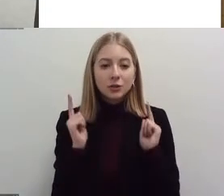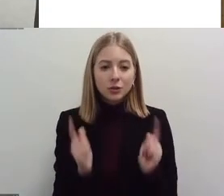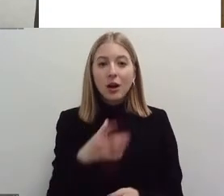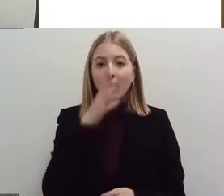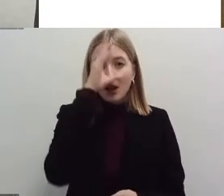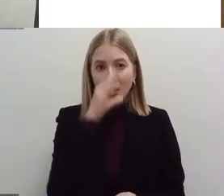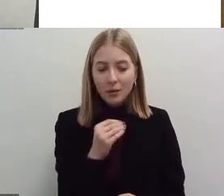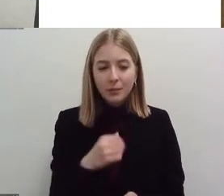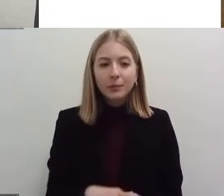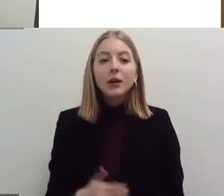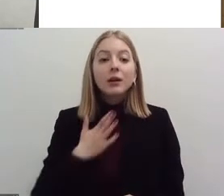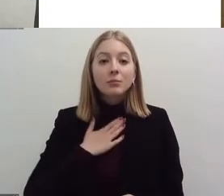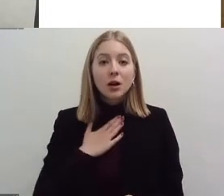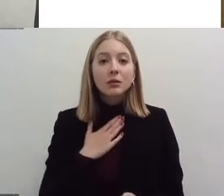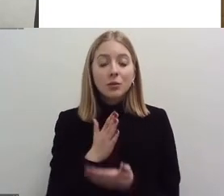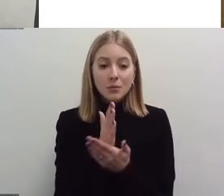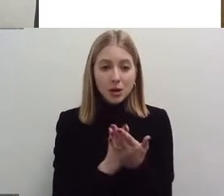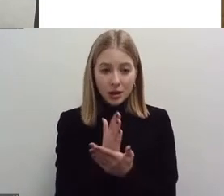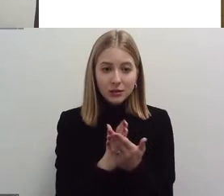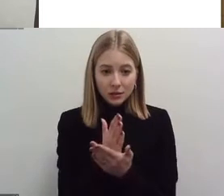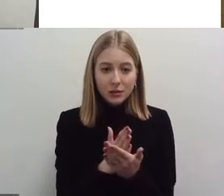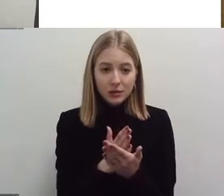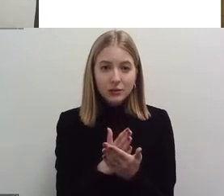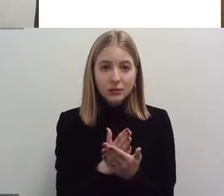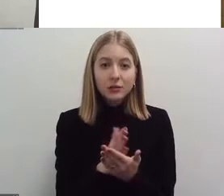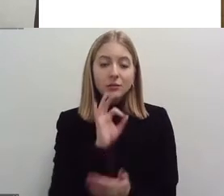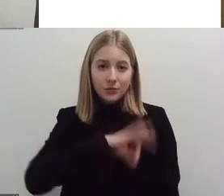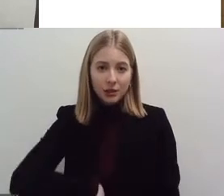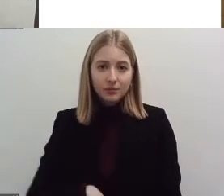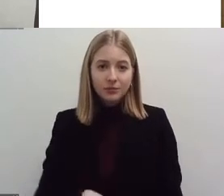up, share their stories, to listen, and to be there as a support.